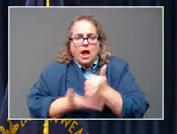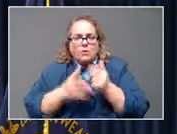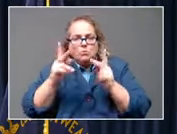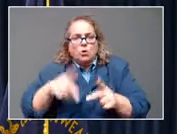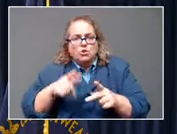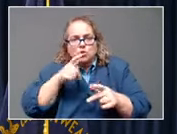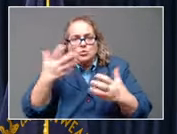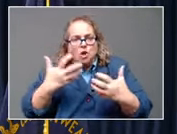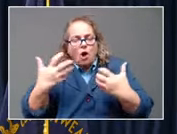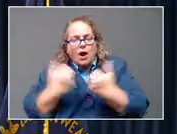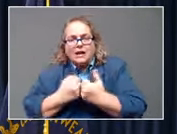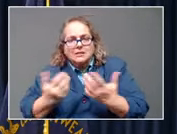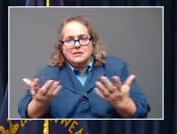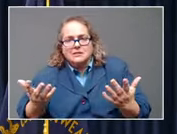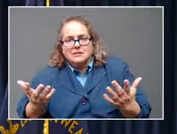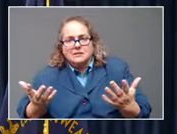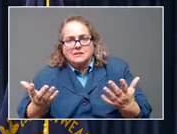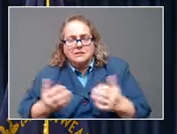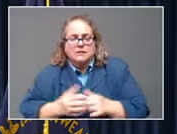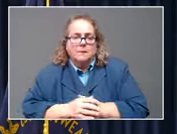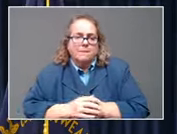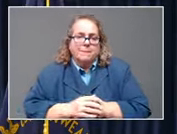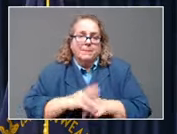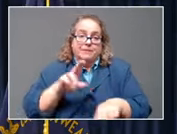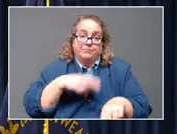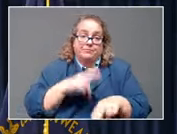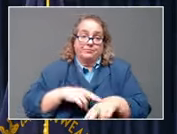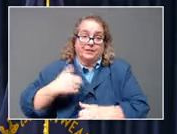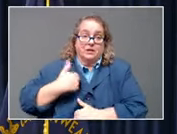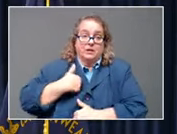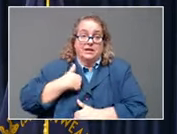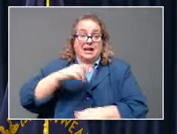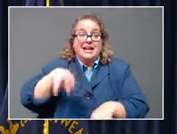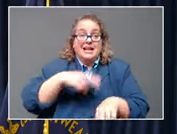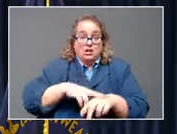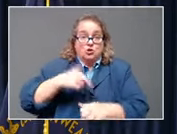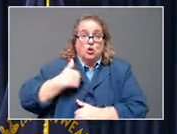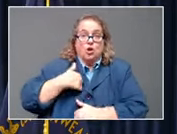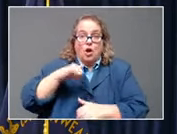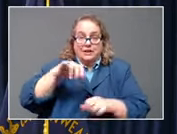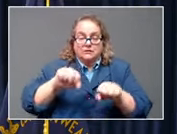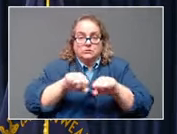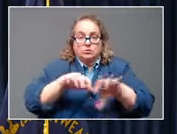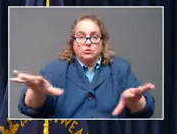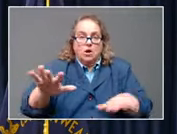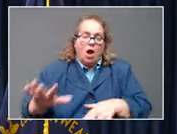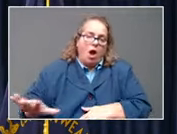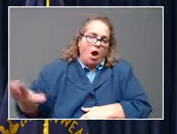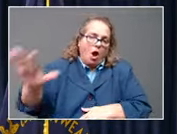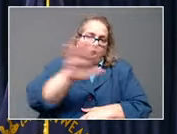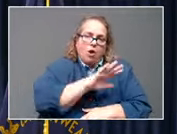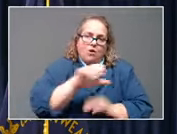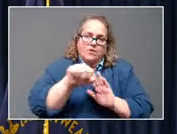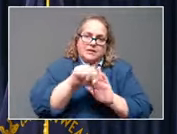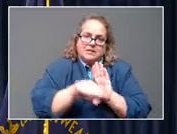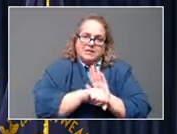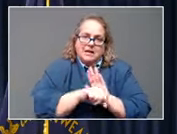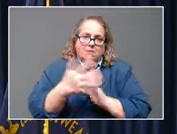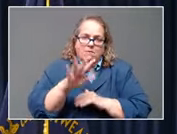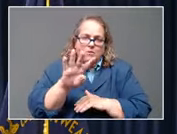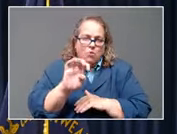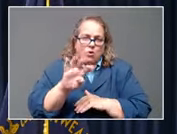one again? National Guard. Yes, National Guard is deployed all over the state, about 440